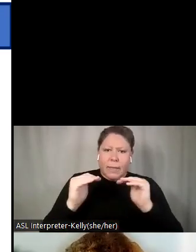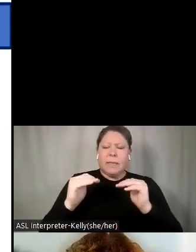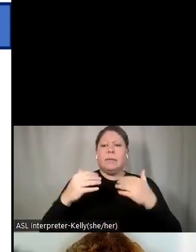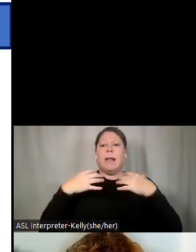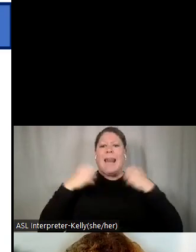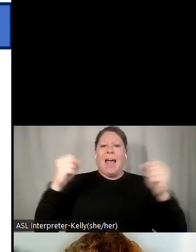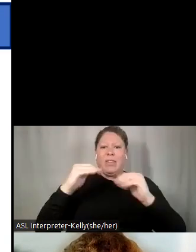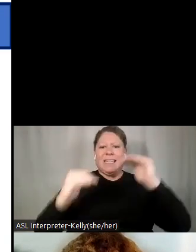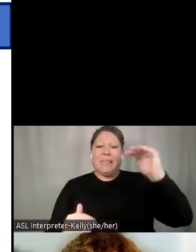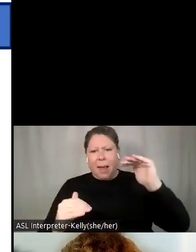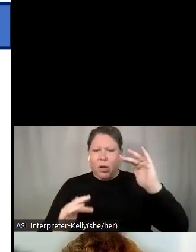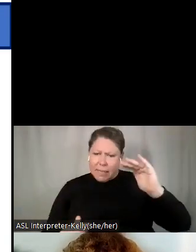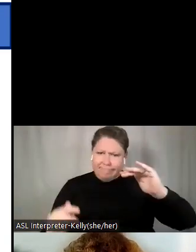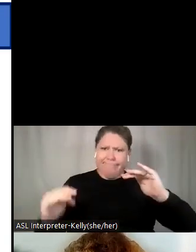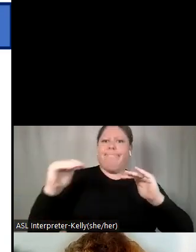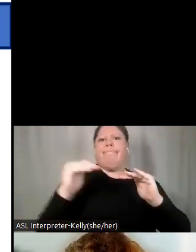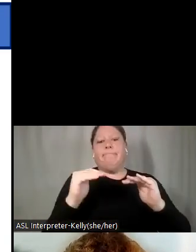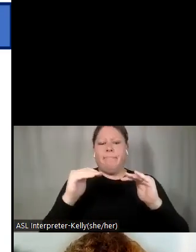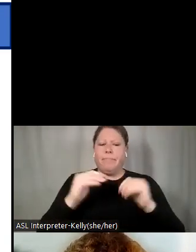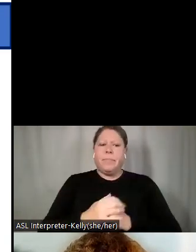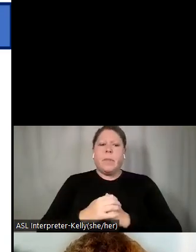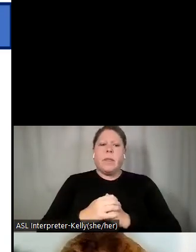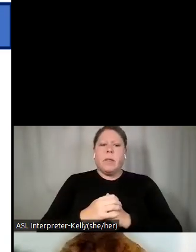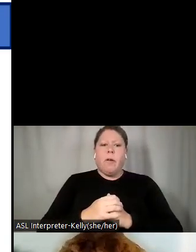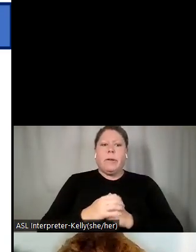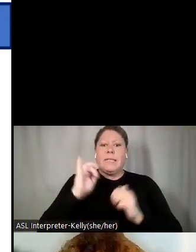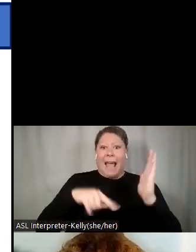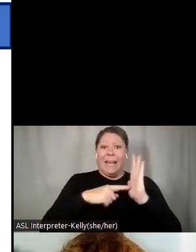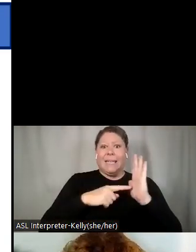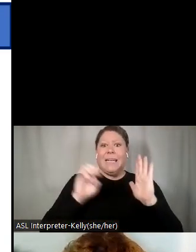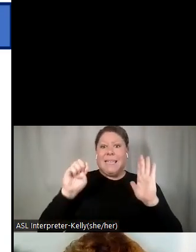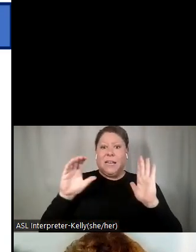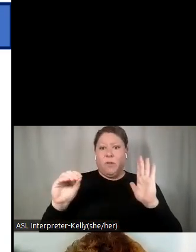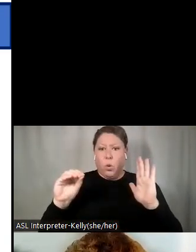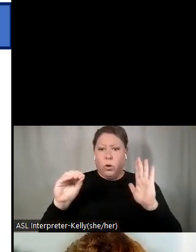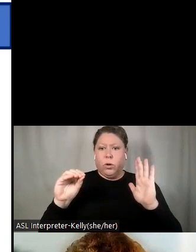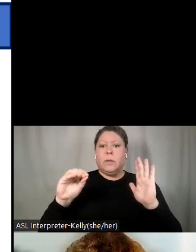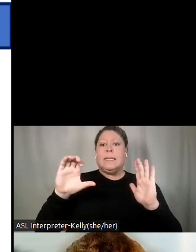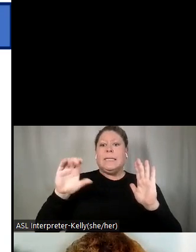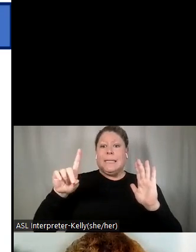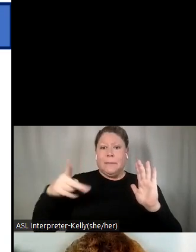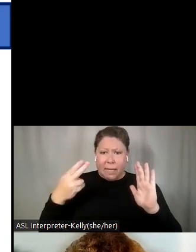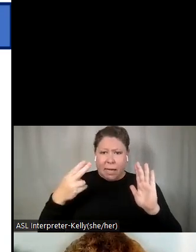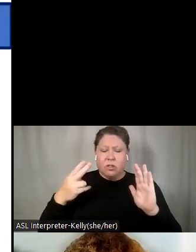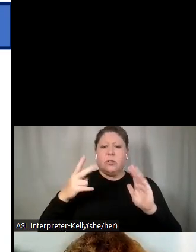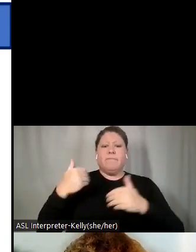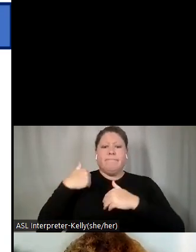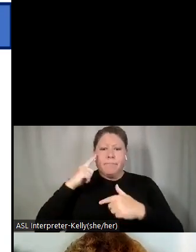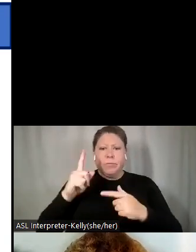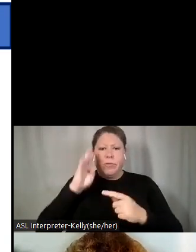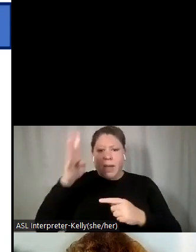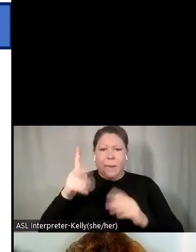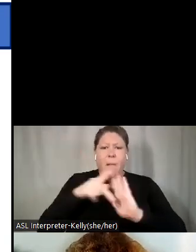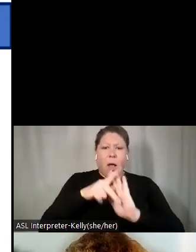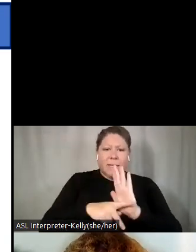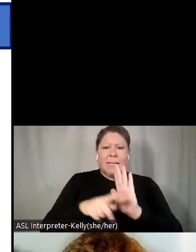moving forward. So under the order, we are directed at CDPH to embed policies and practices in our